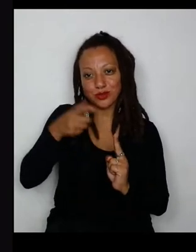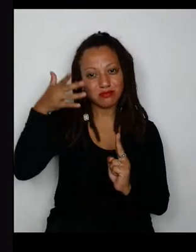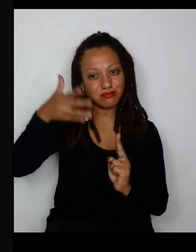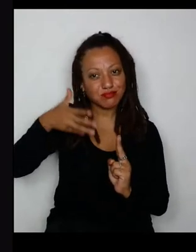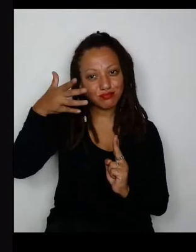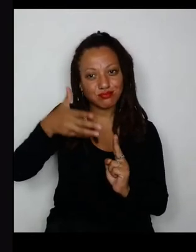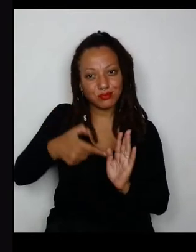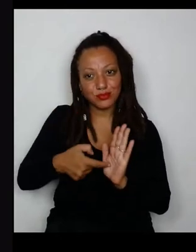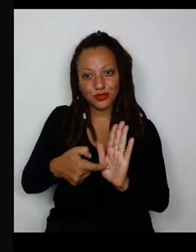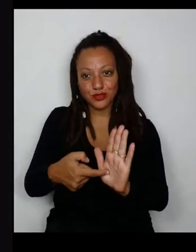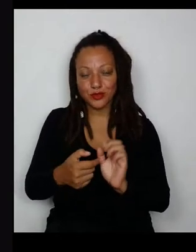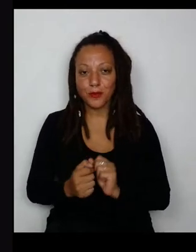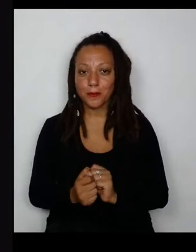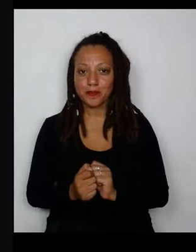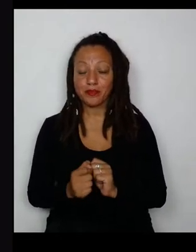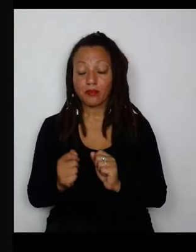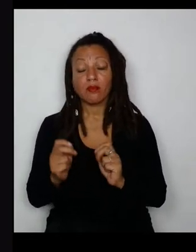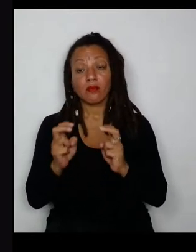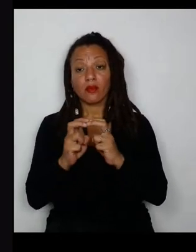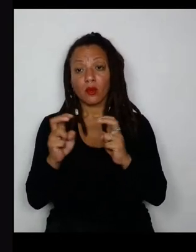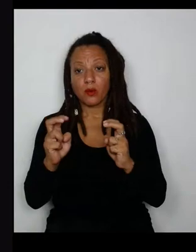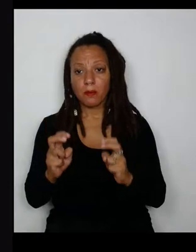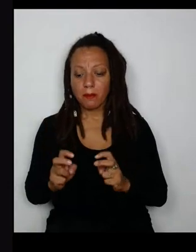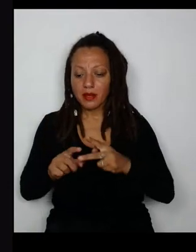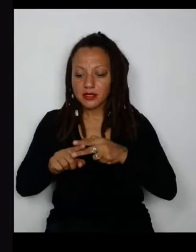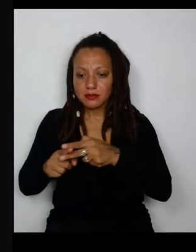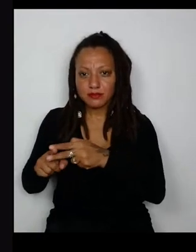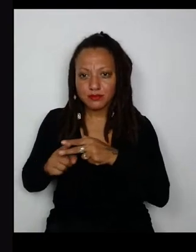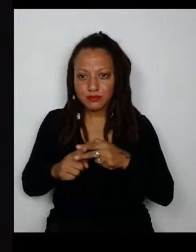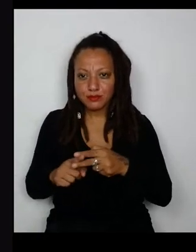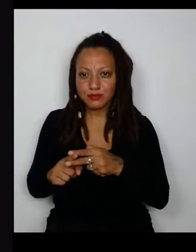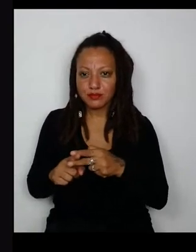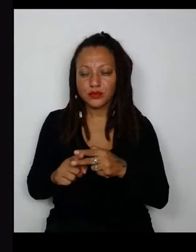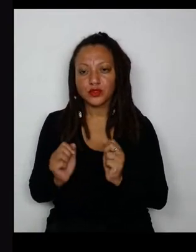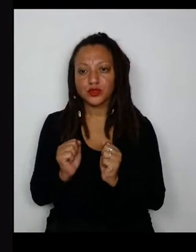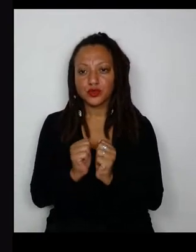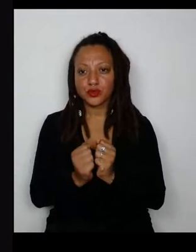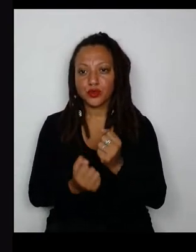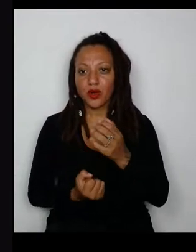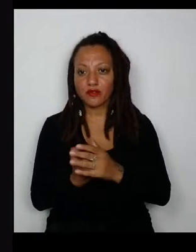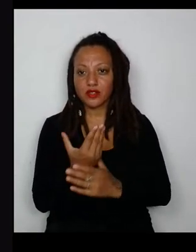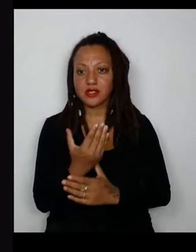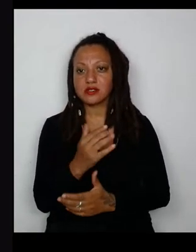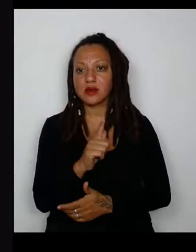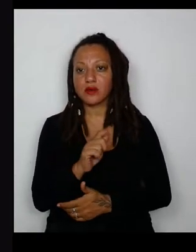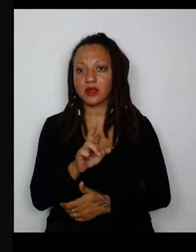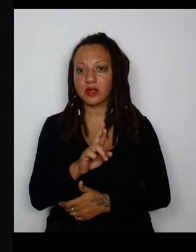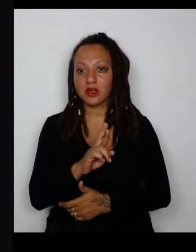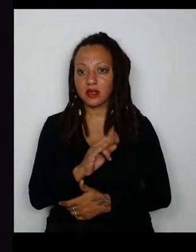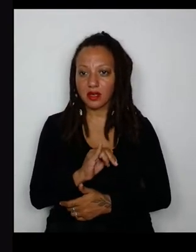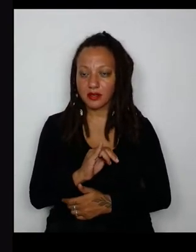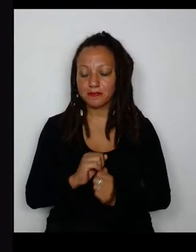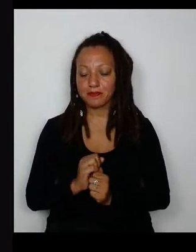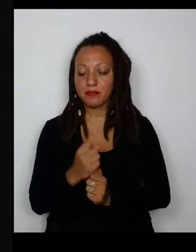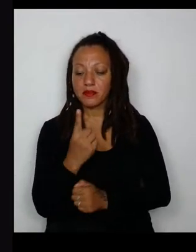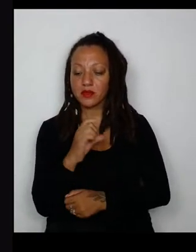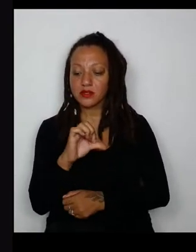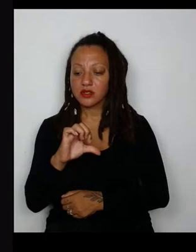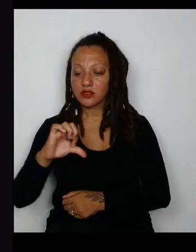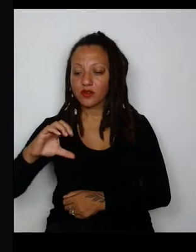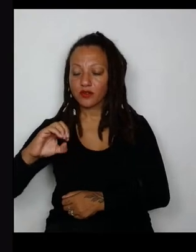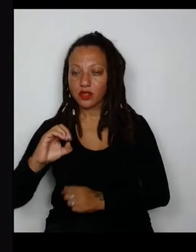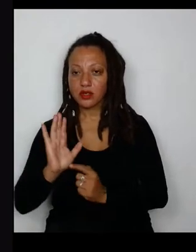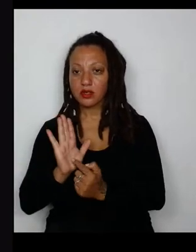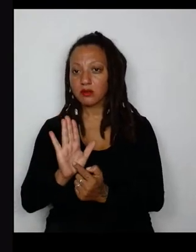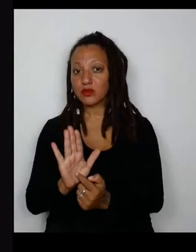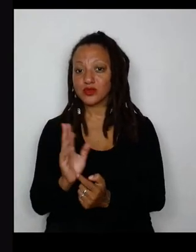presentations and this painting was retouched recently and in the